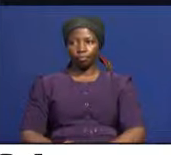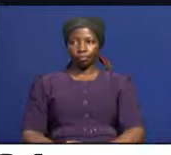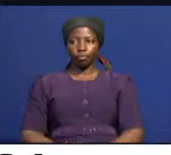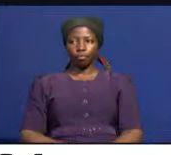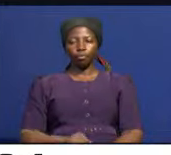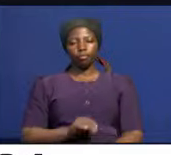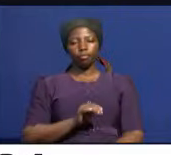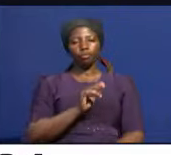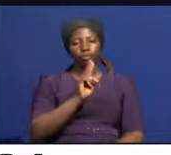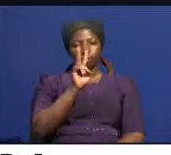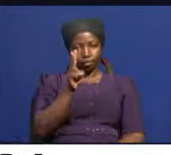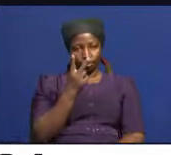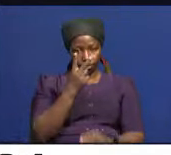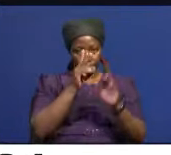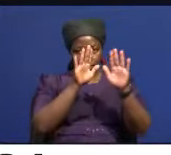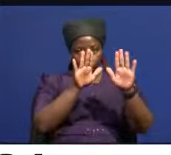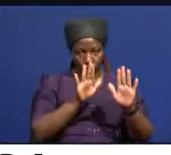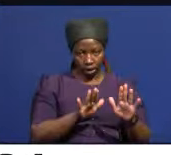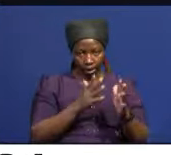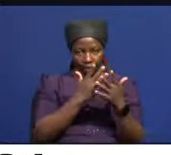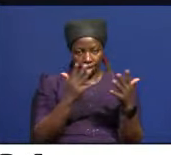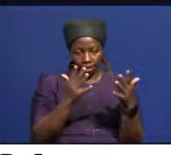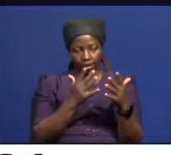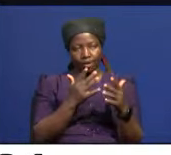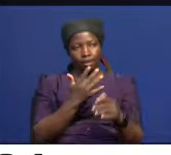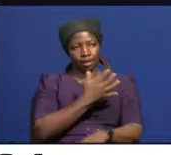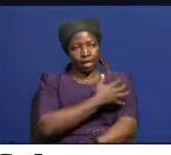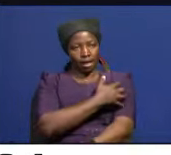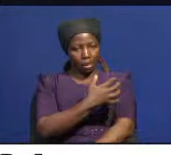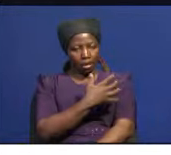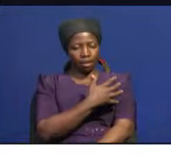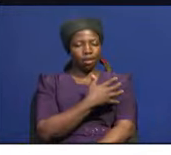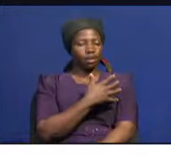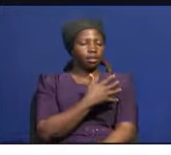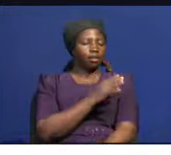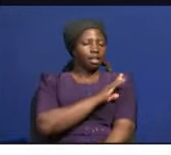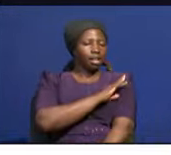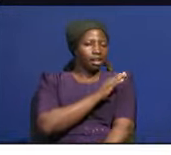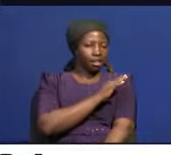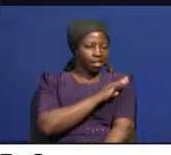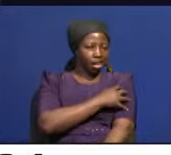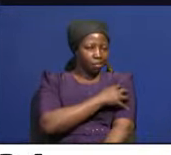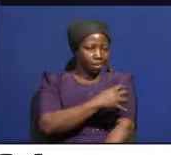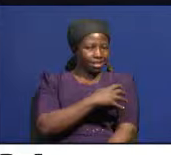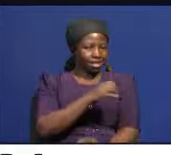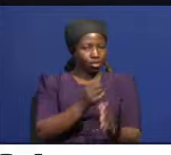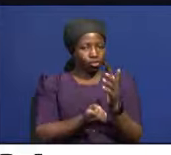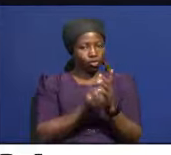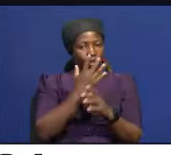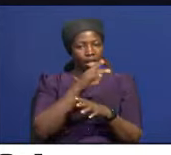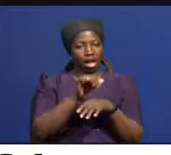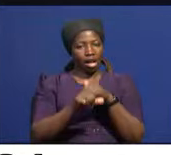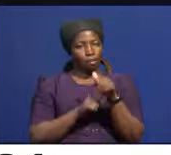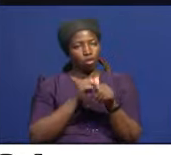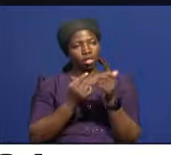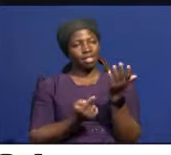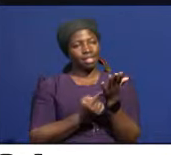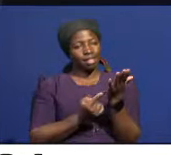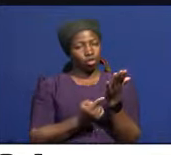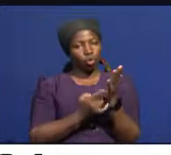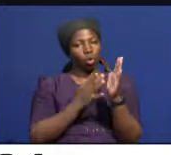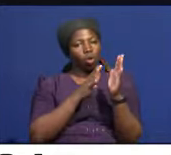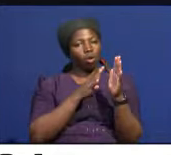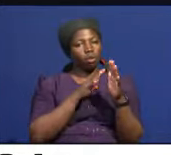The second critical factor is the potential growth on account of increased digital penetration and